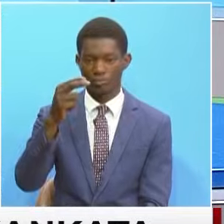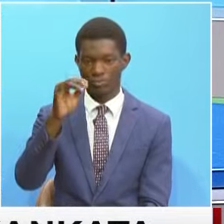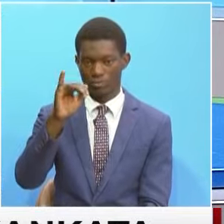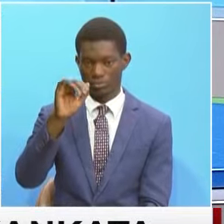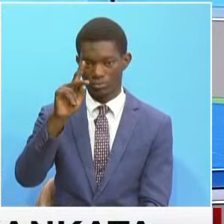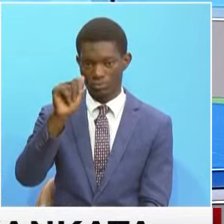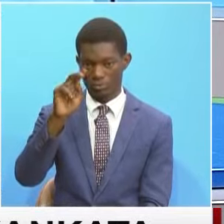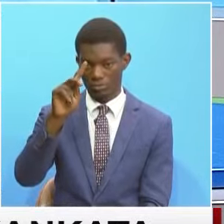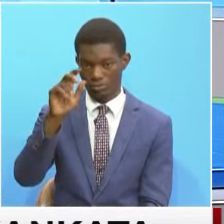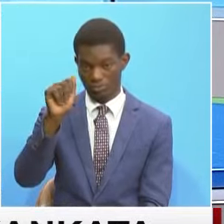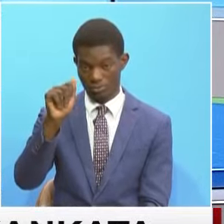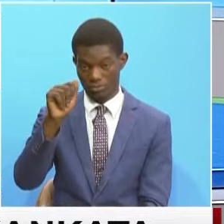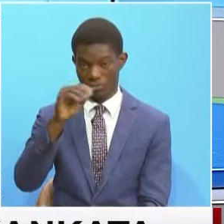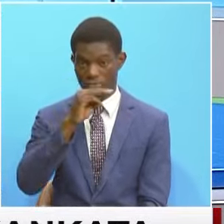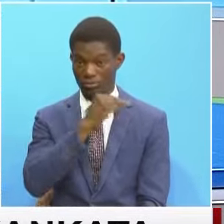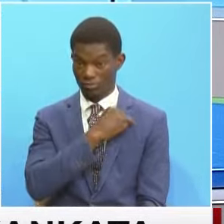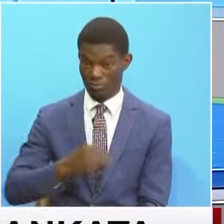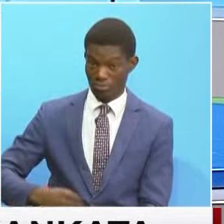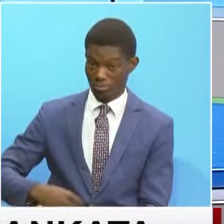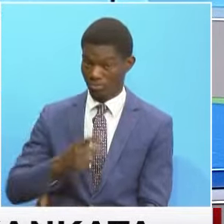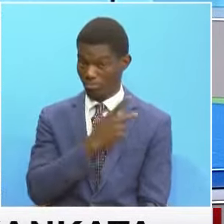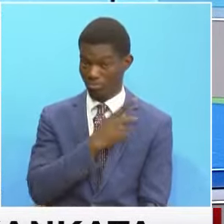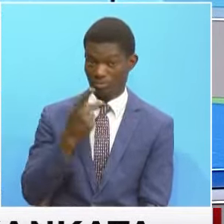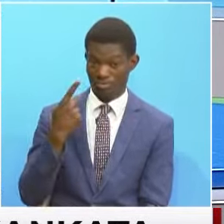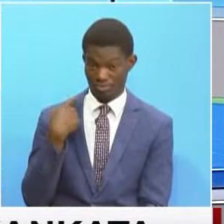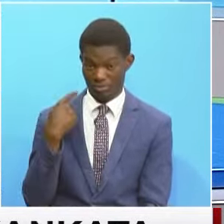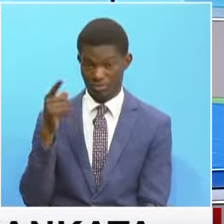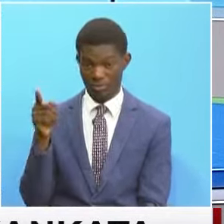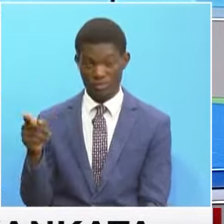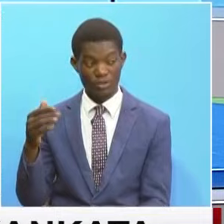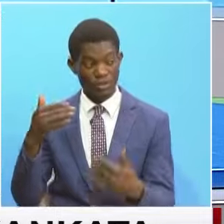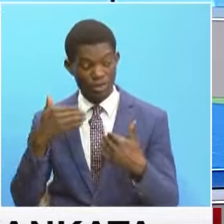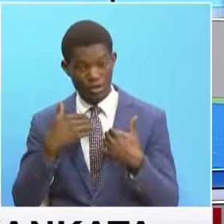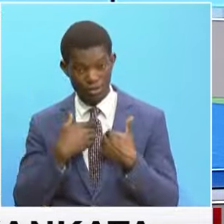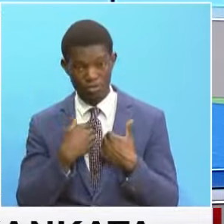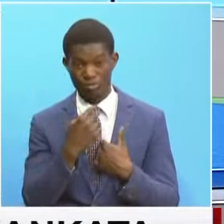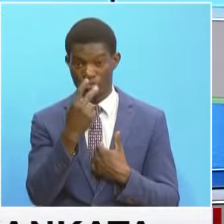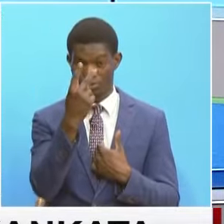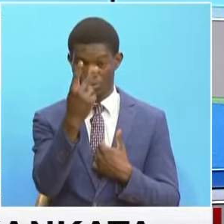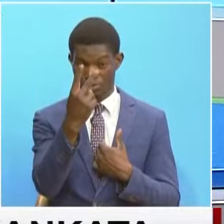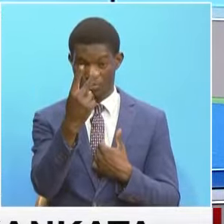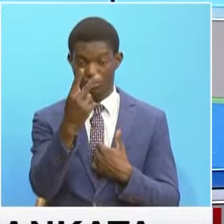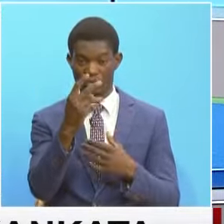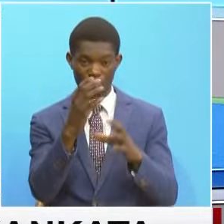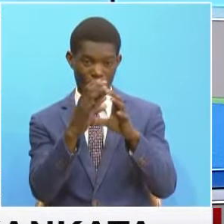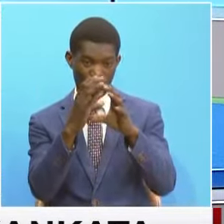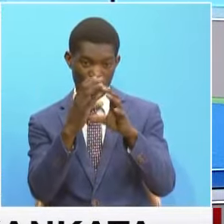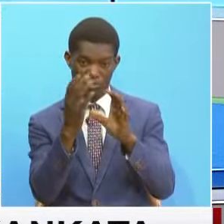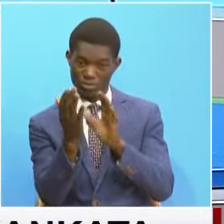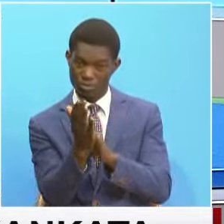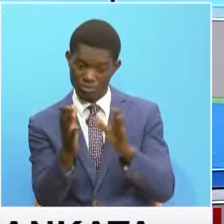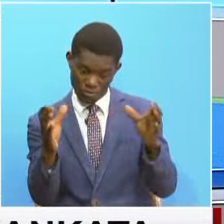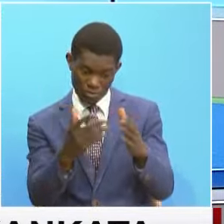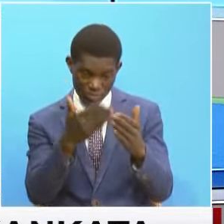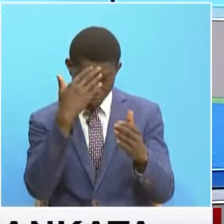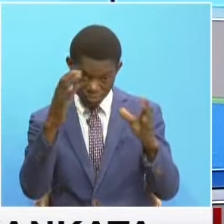has commissioned 2x13 classroom blocks using the 2023 Constituents Development Fund. Ospin Sichombe